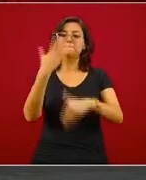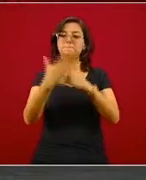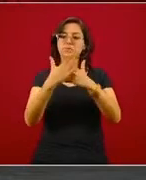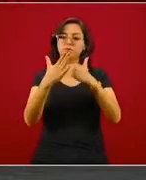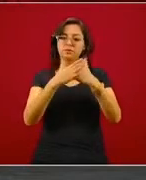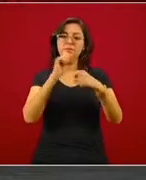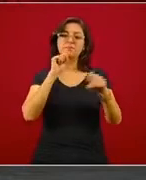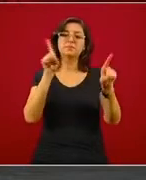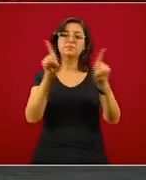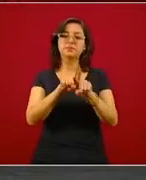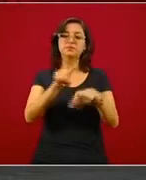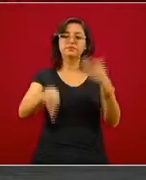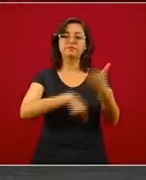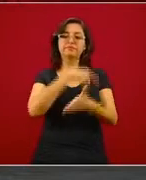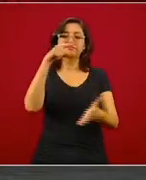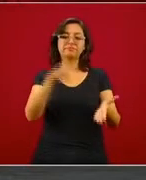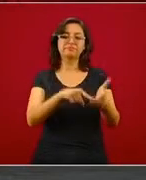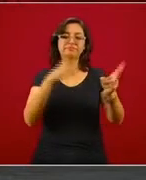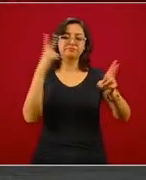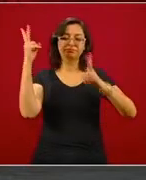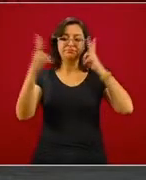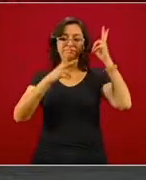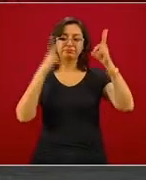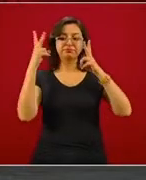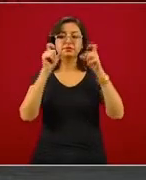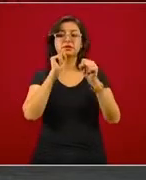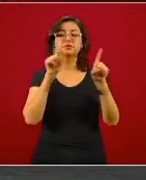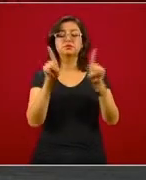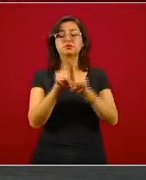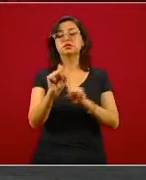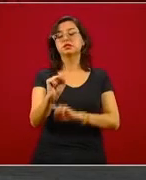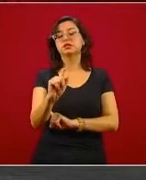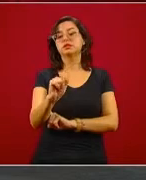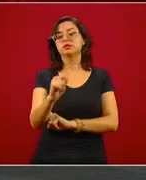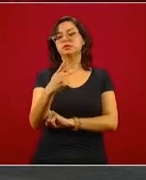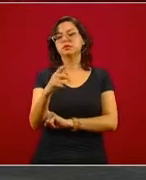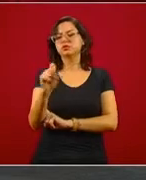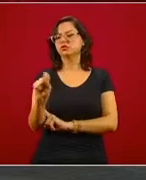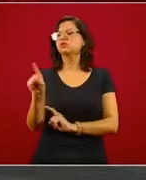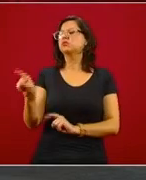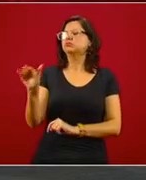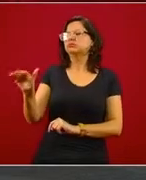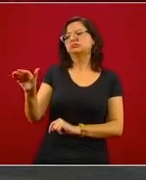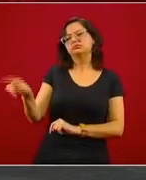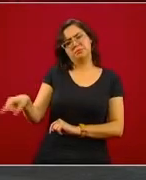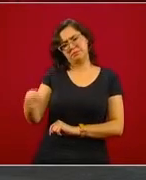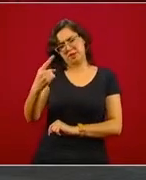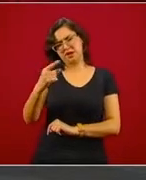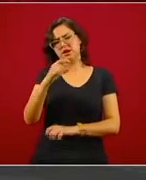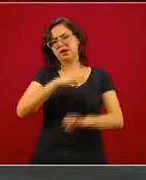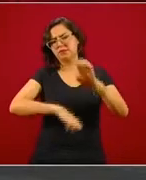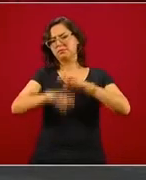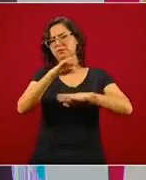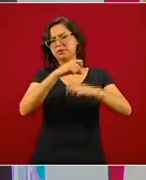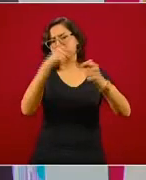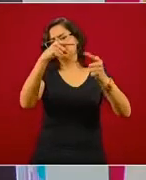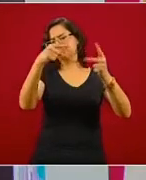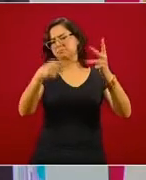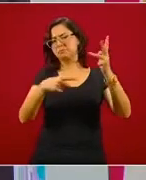Each company has a bar like this, a graph like this, and we will be able to visit these companies or talk